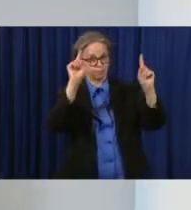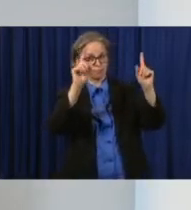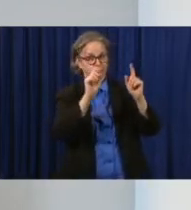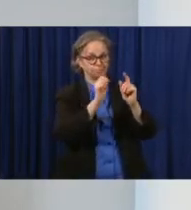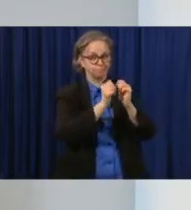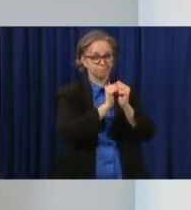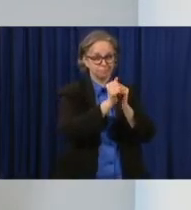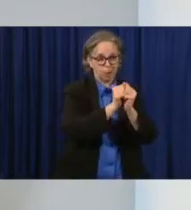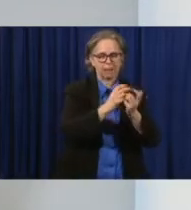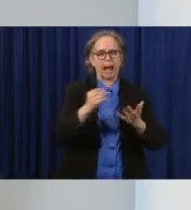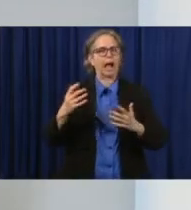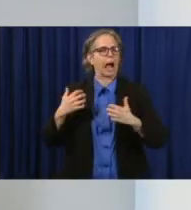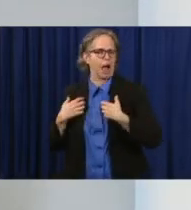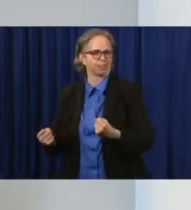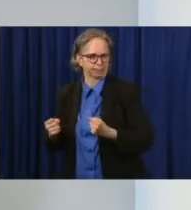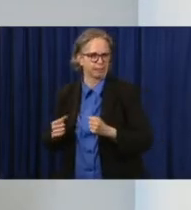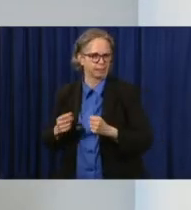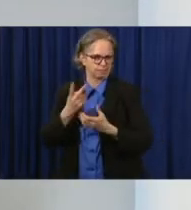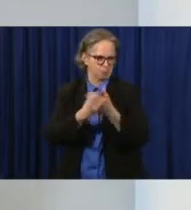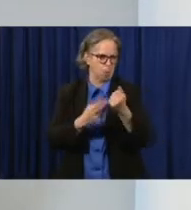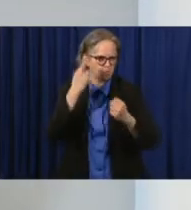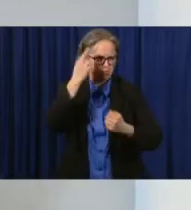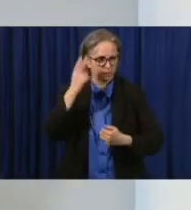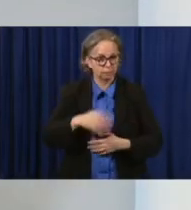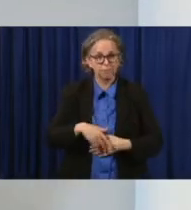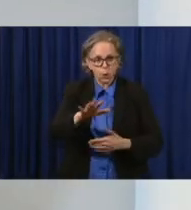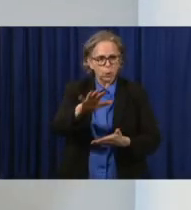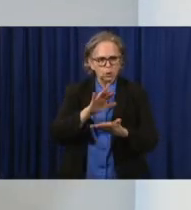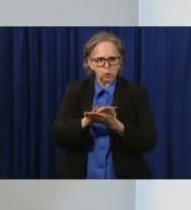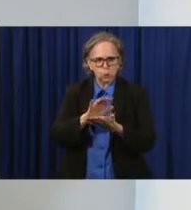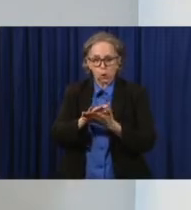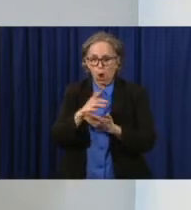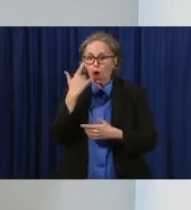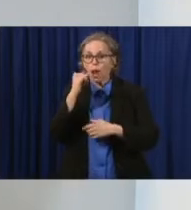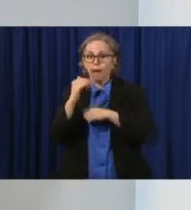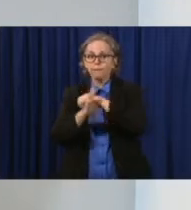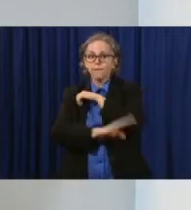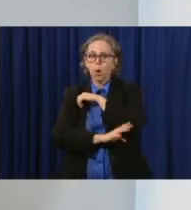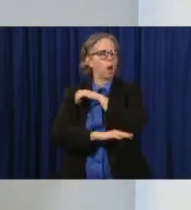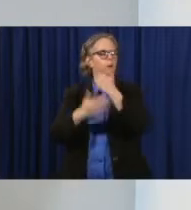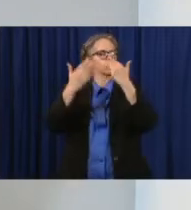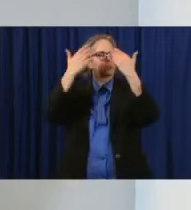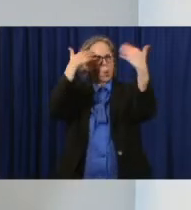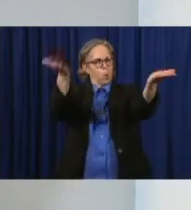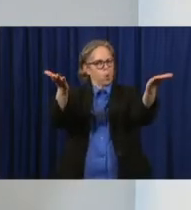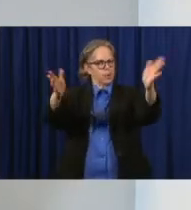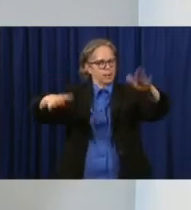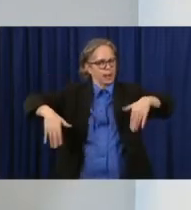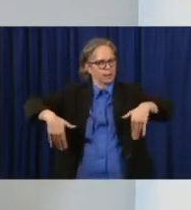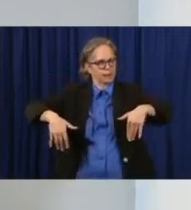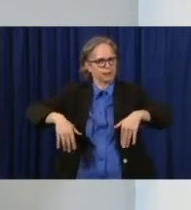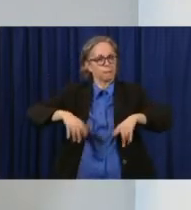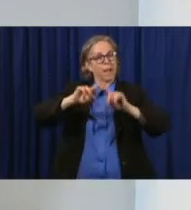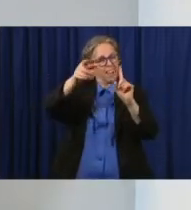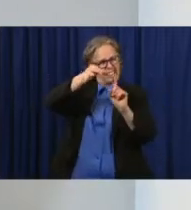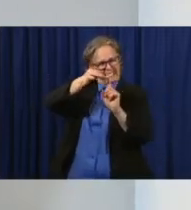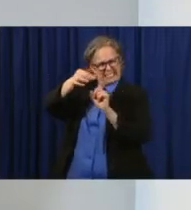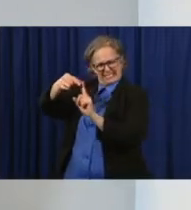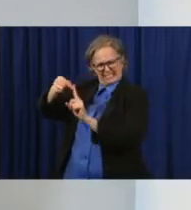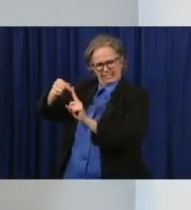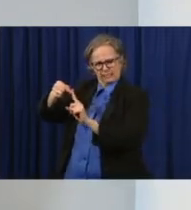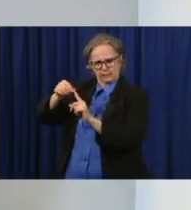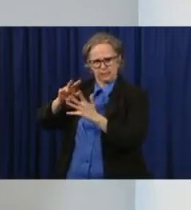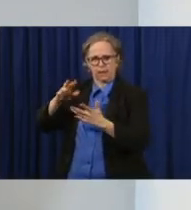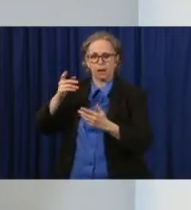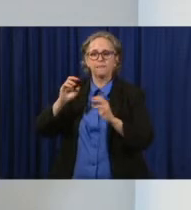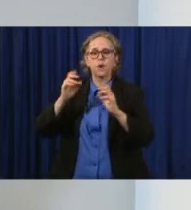know what the school and fall will hold at this point in time, but we do know, like with gyms and fitness centers, that non-contact sporting